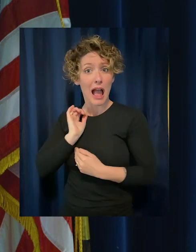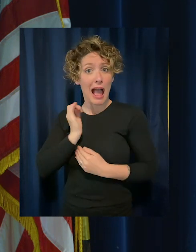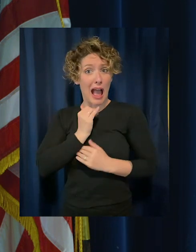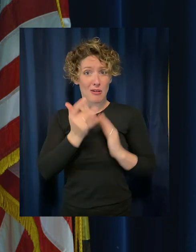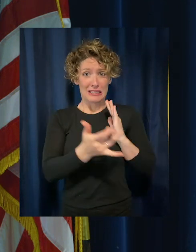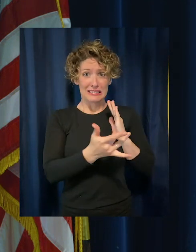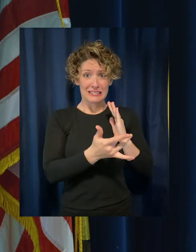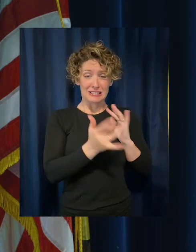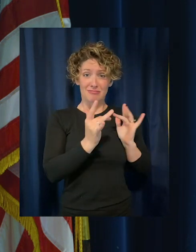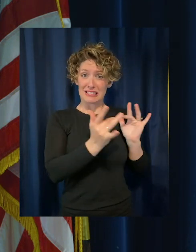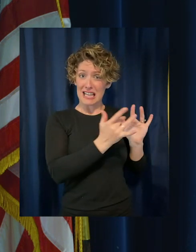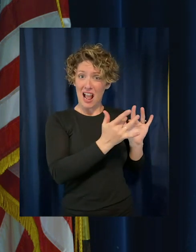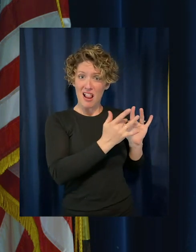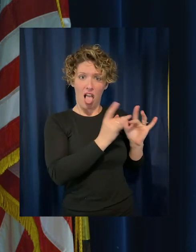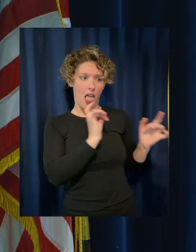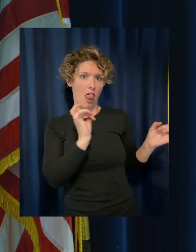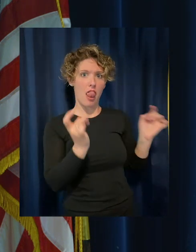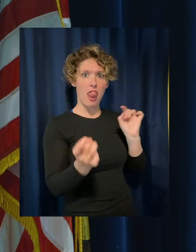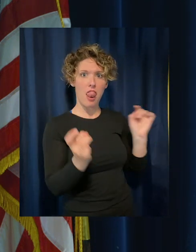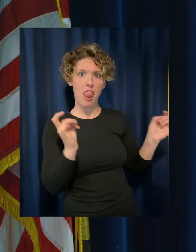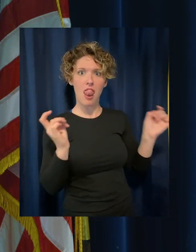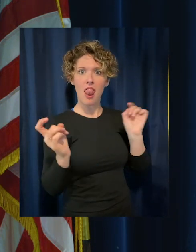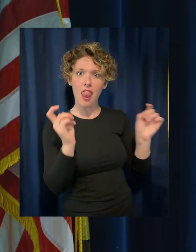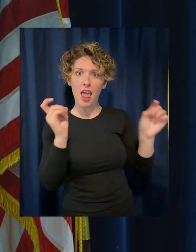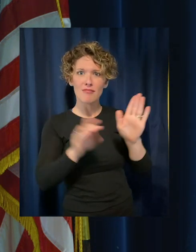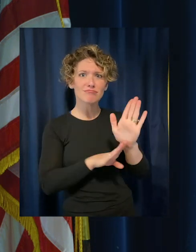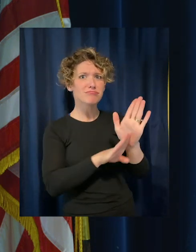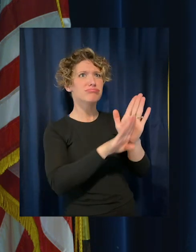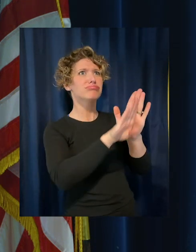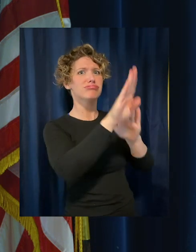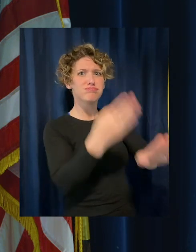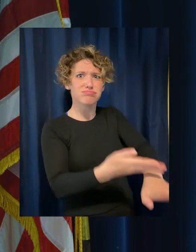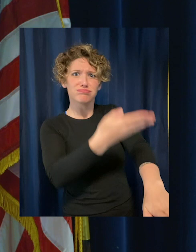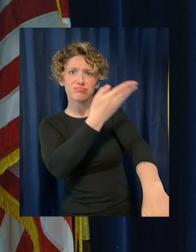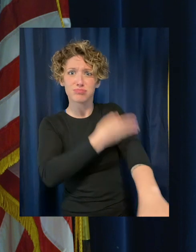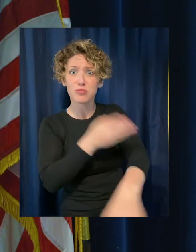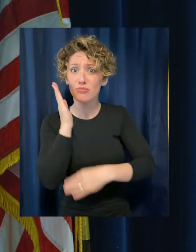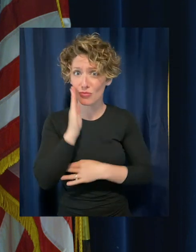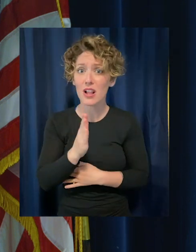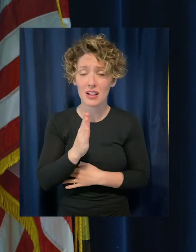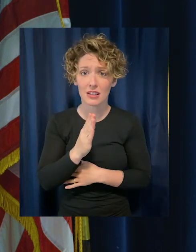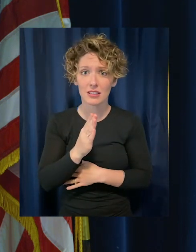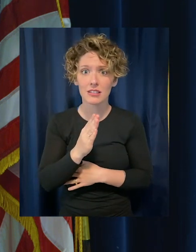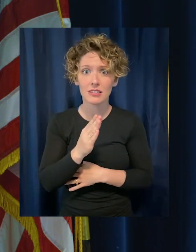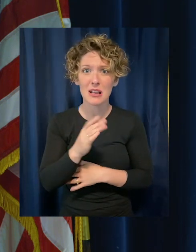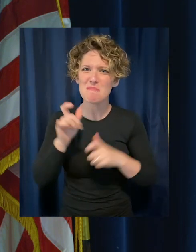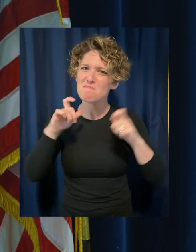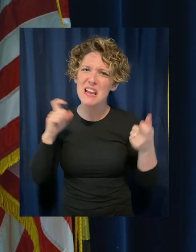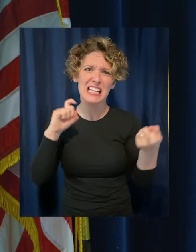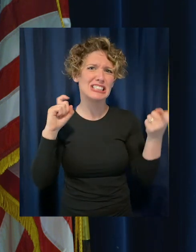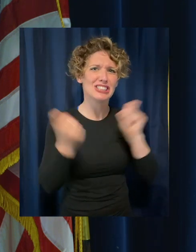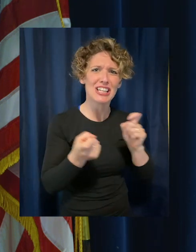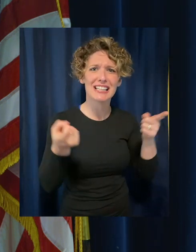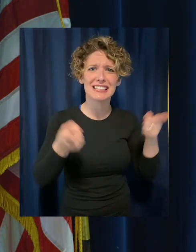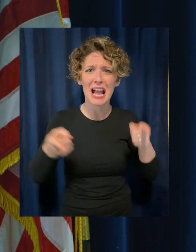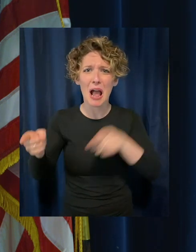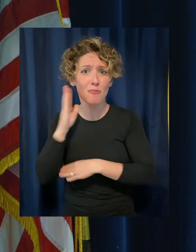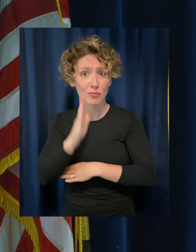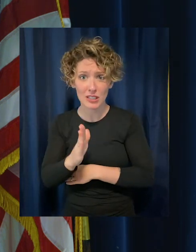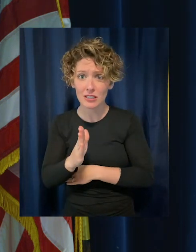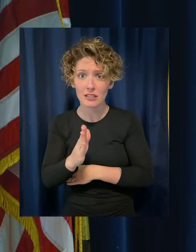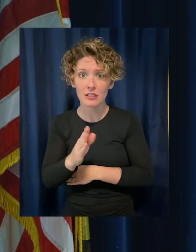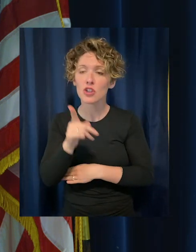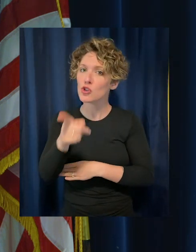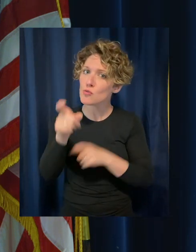today, tremendous changes are occurring and you have to keep up. You must prepare yourselves for the future that you